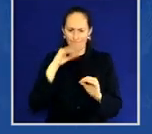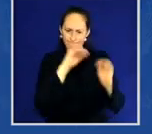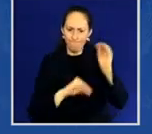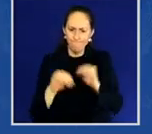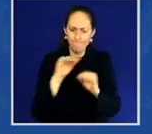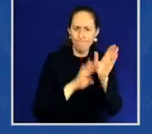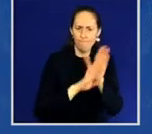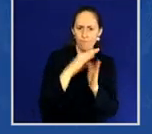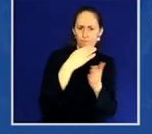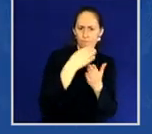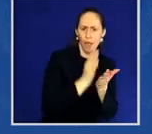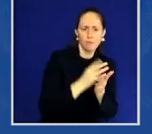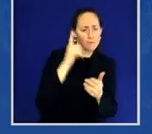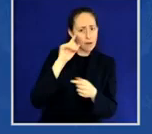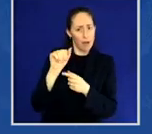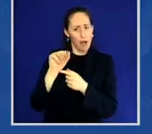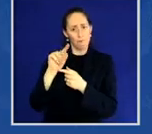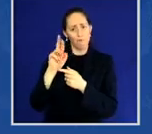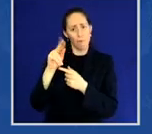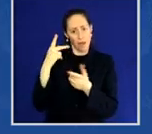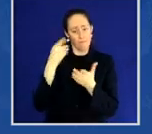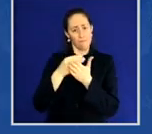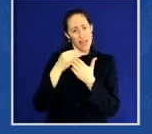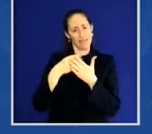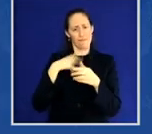rail at 200 miles an hour